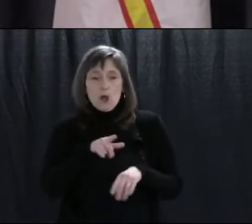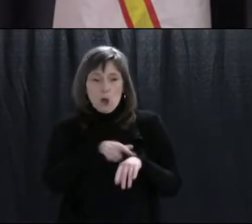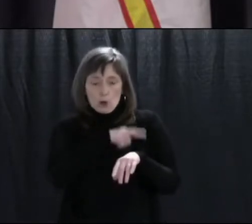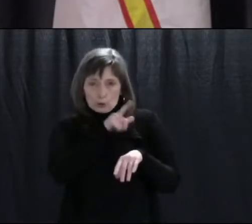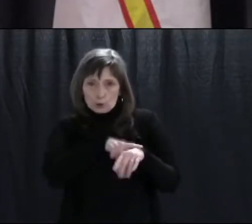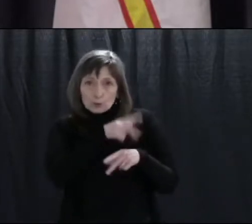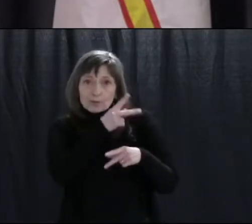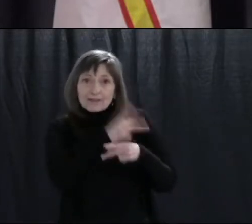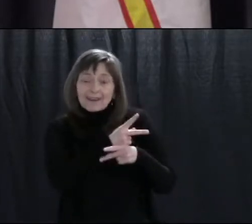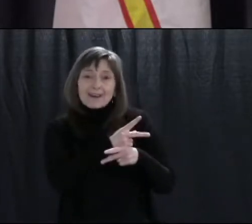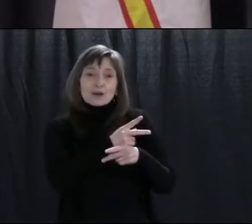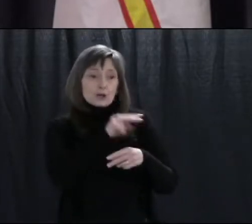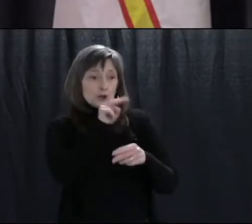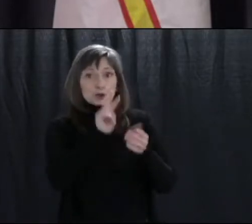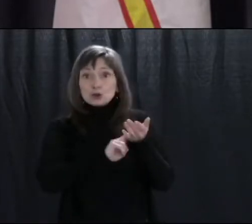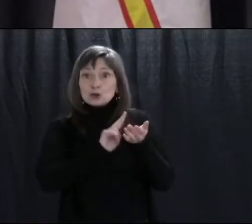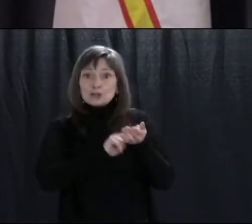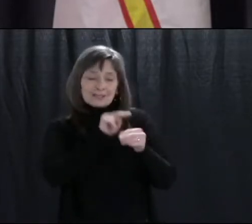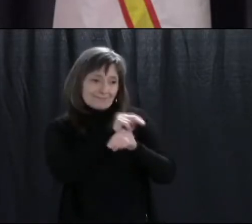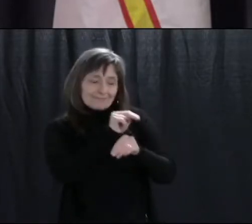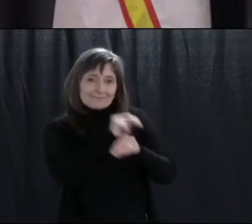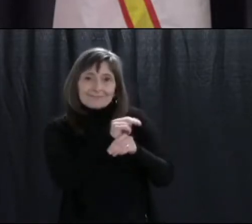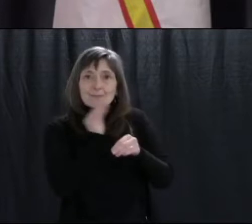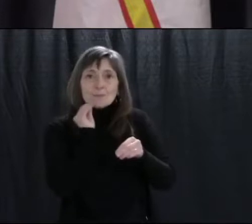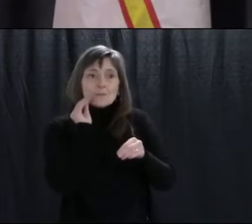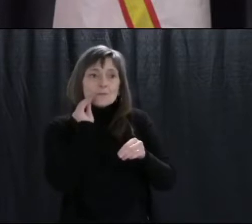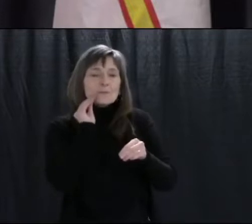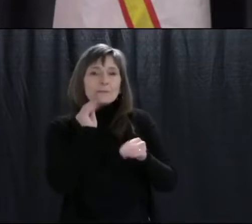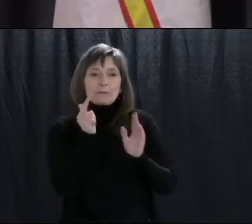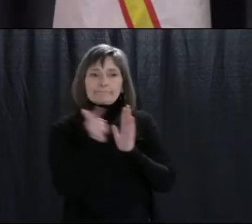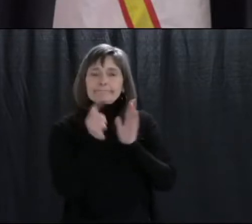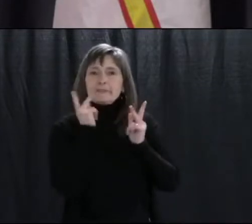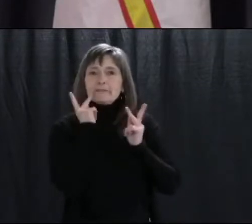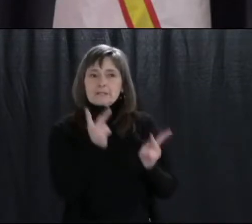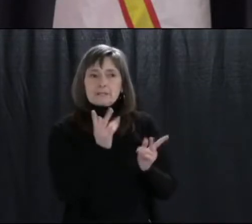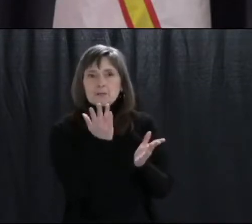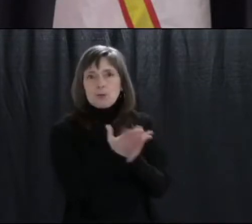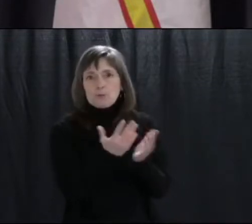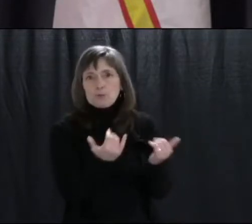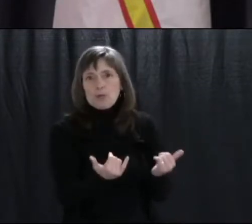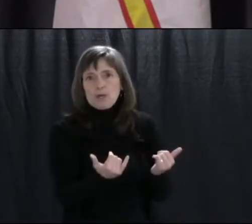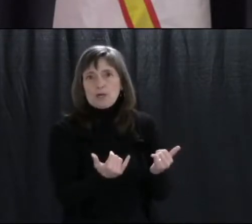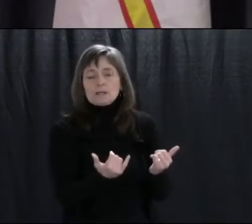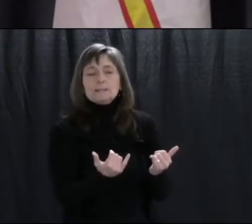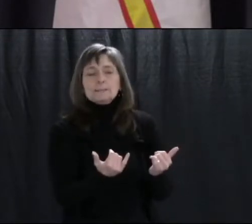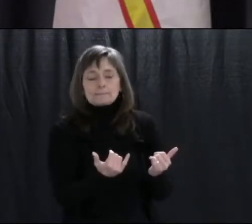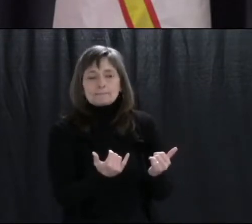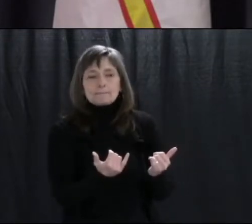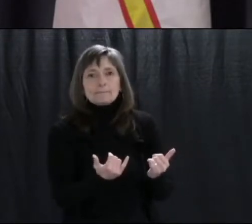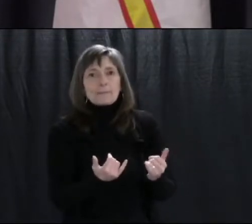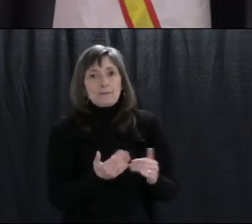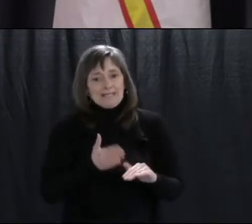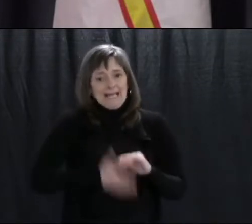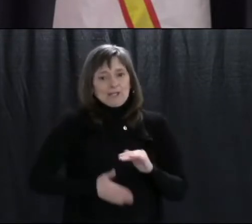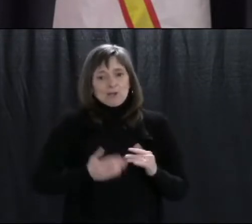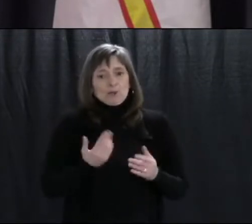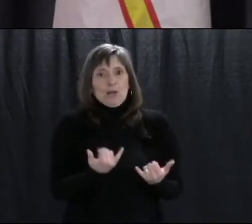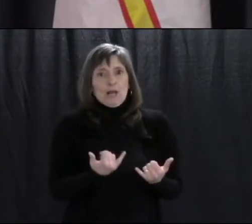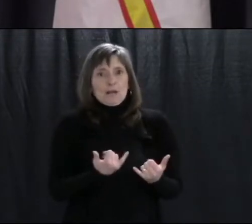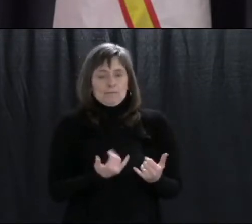long-term care homes province-wide to visitors. Now, this directive goes into effect at the end of regular visiting